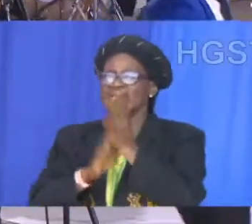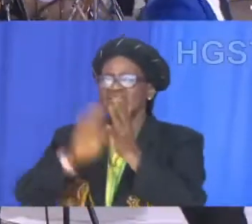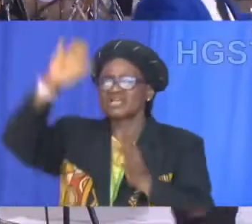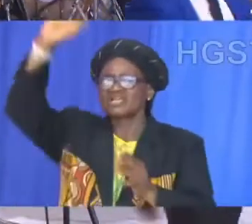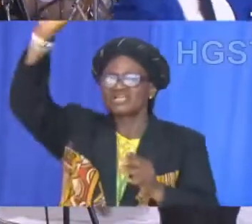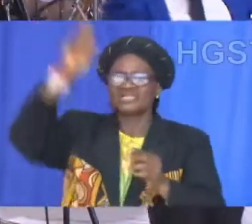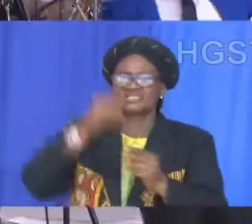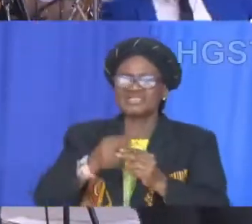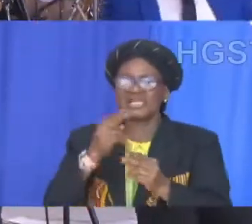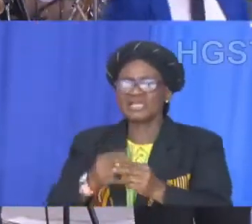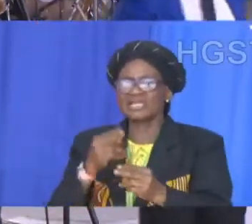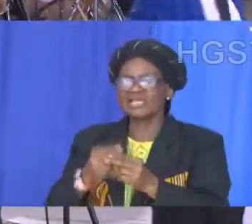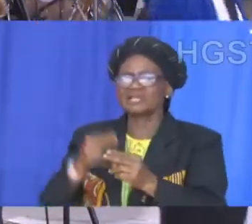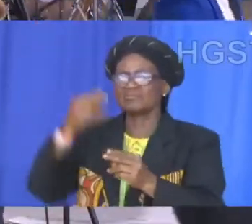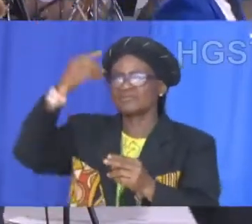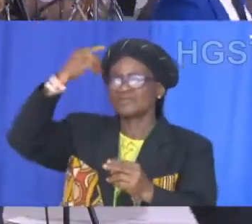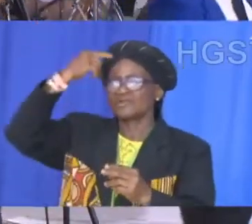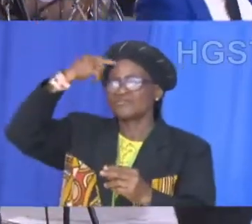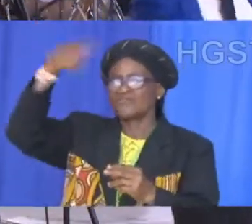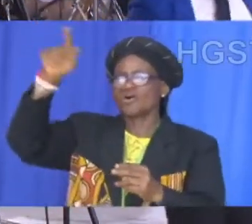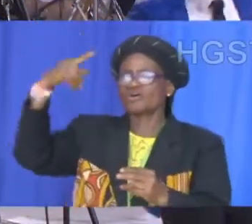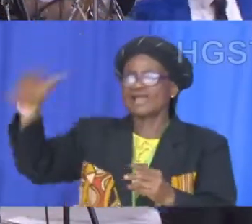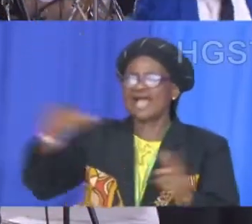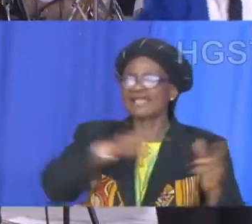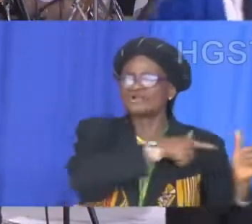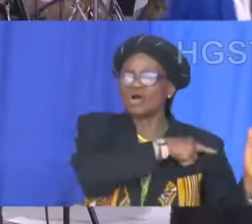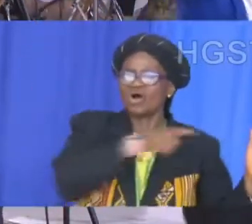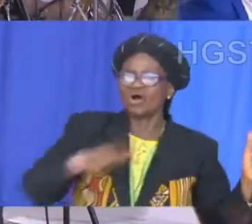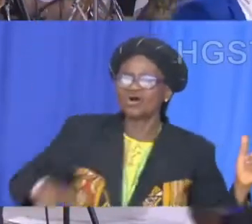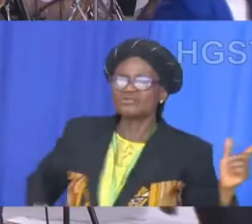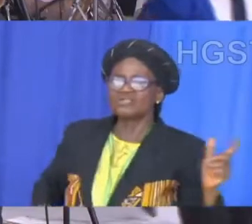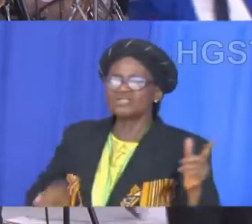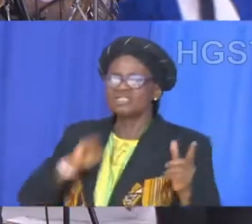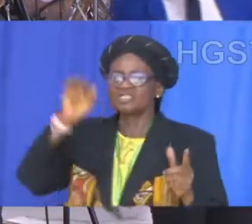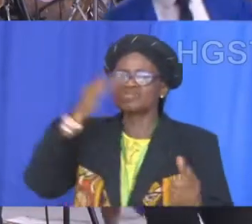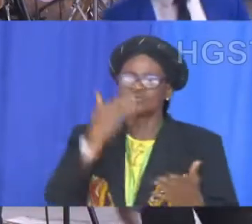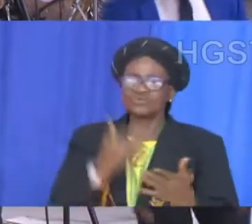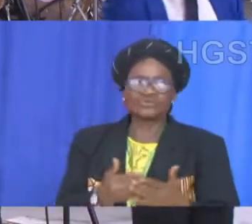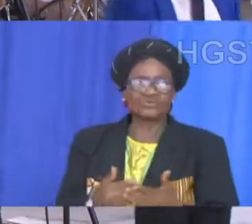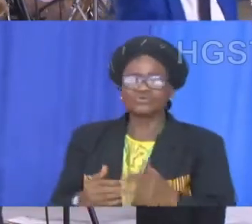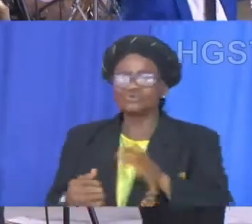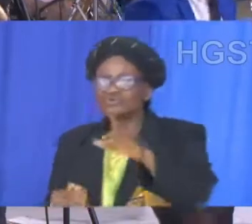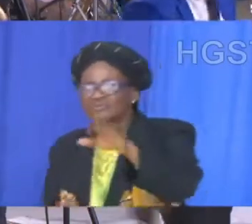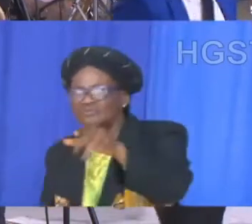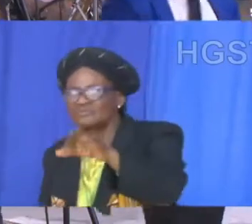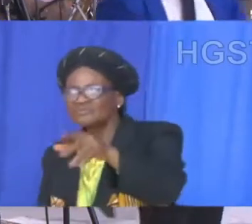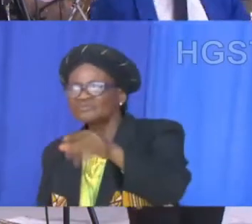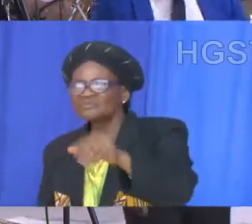Thank you.